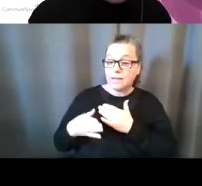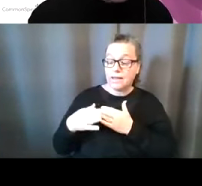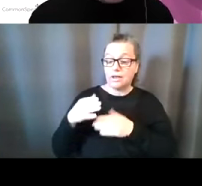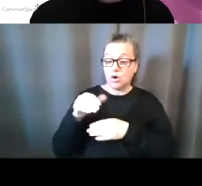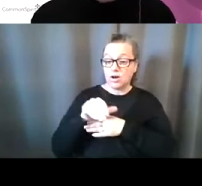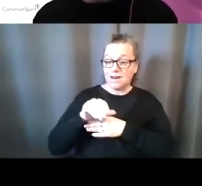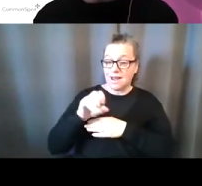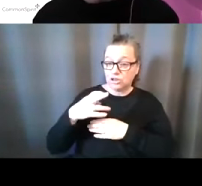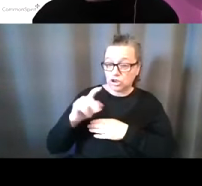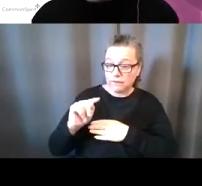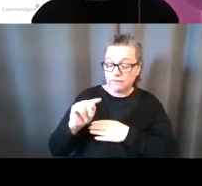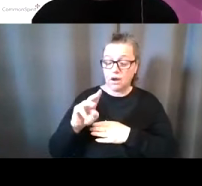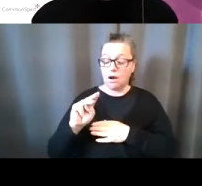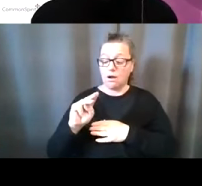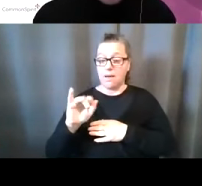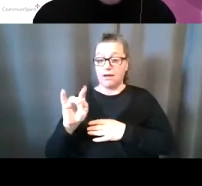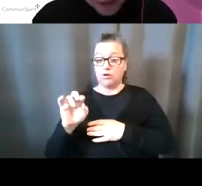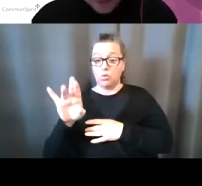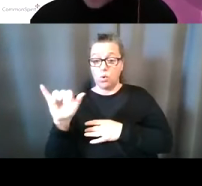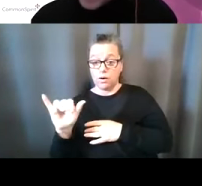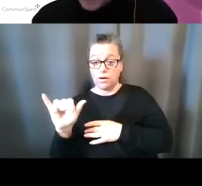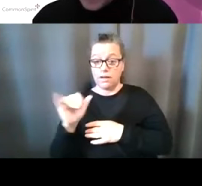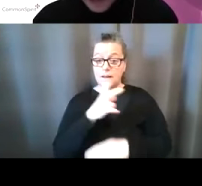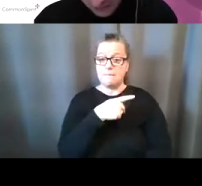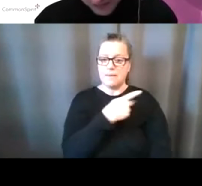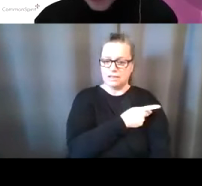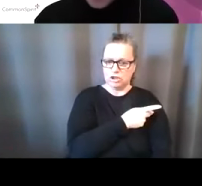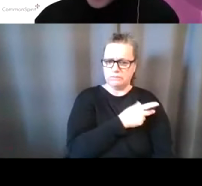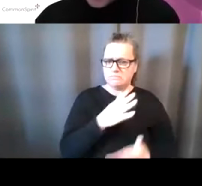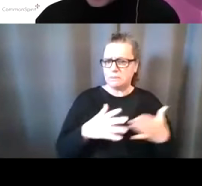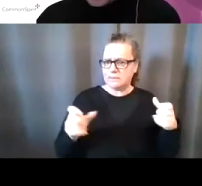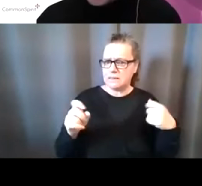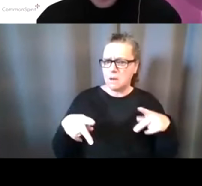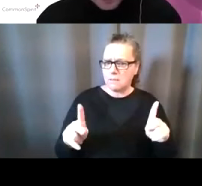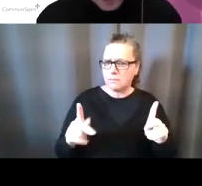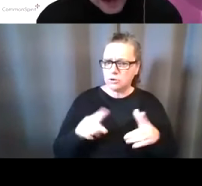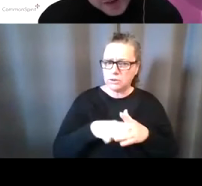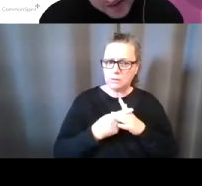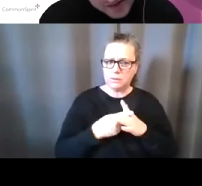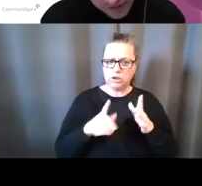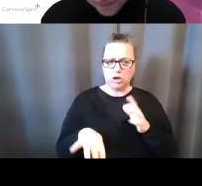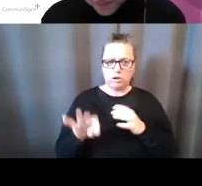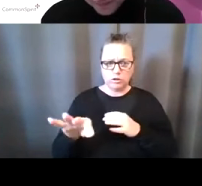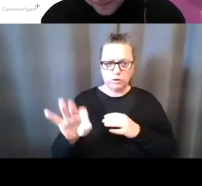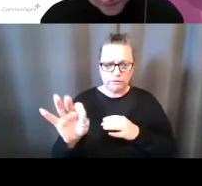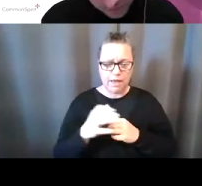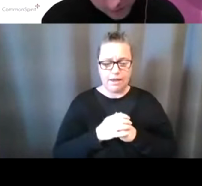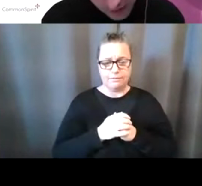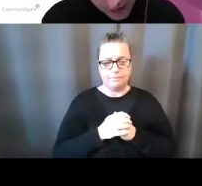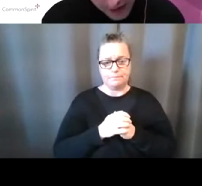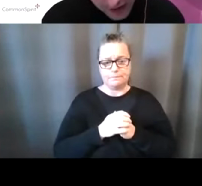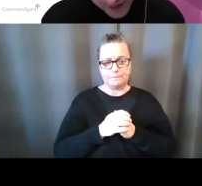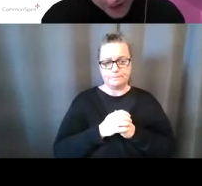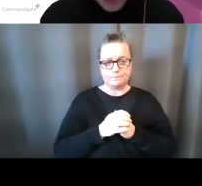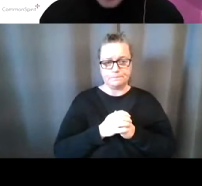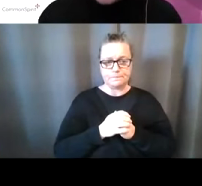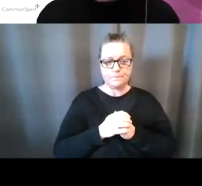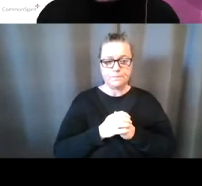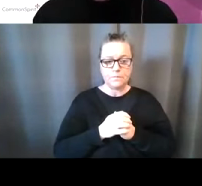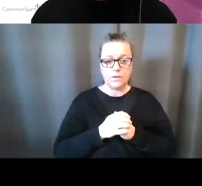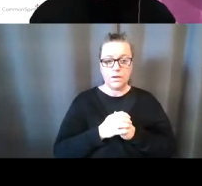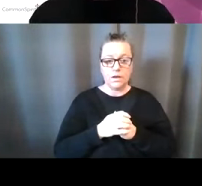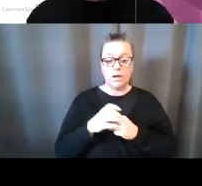minority patients. So there was definitely some opportunity that we were starting to find. And so a